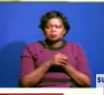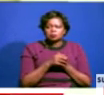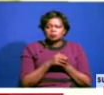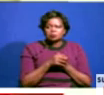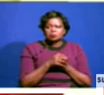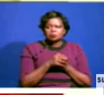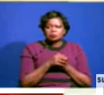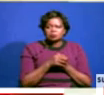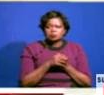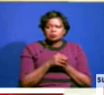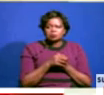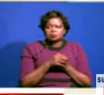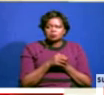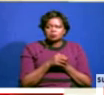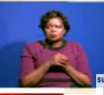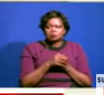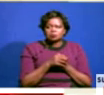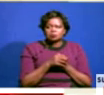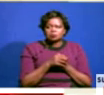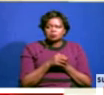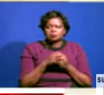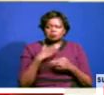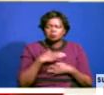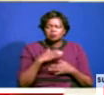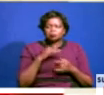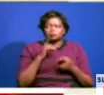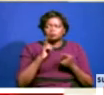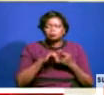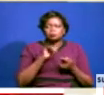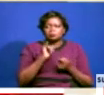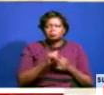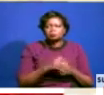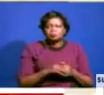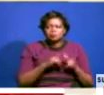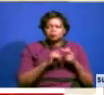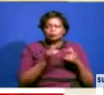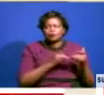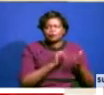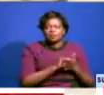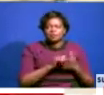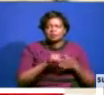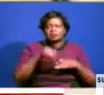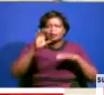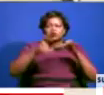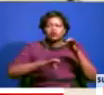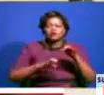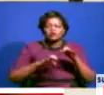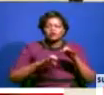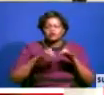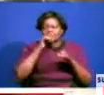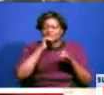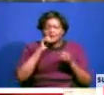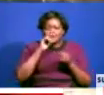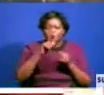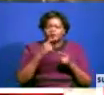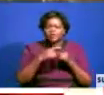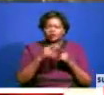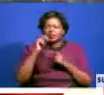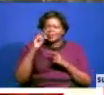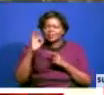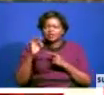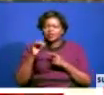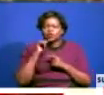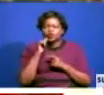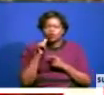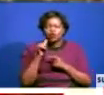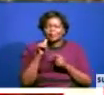We will appreciate to learn more. They were also concerned that the draft privatization bill of 2023 does not